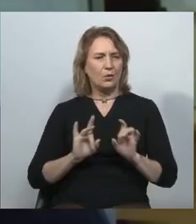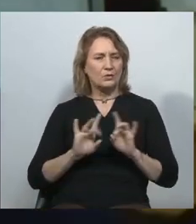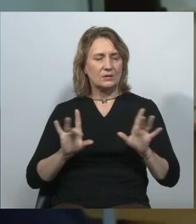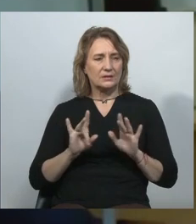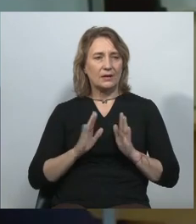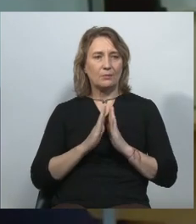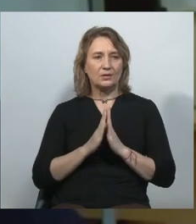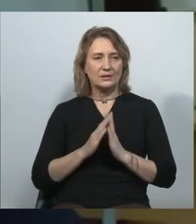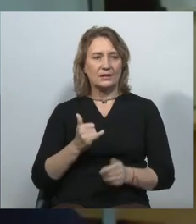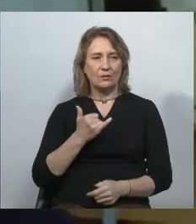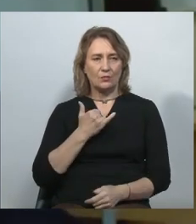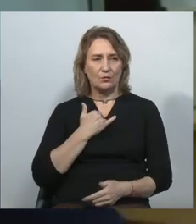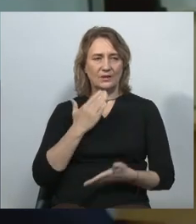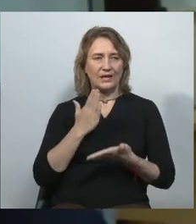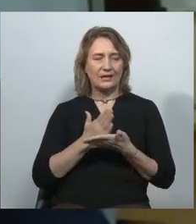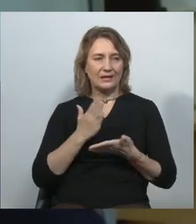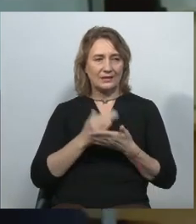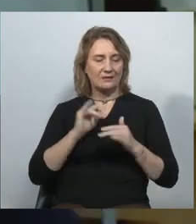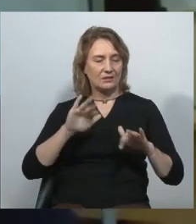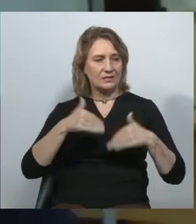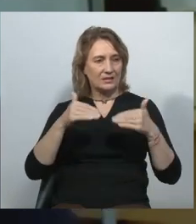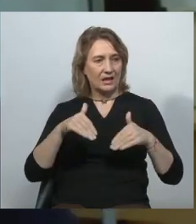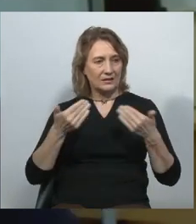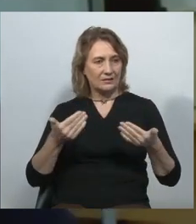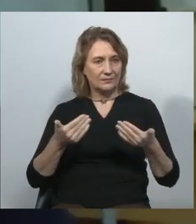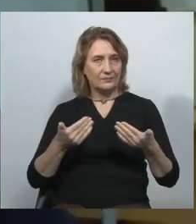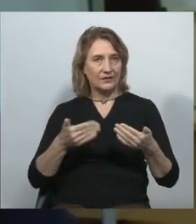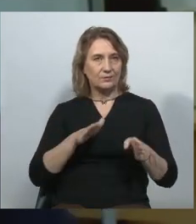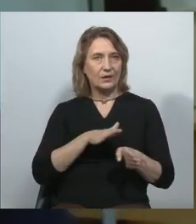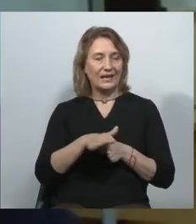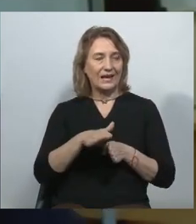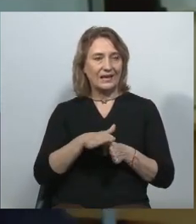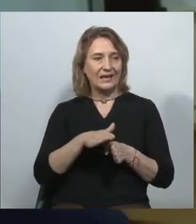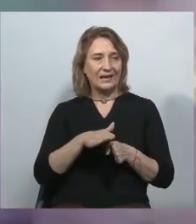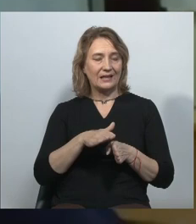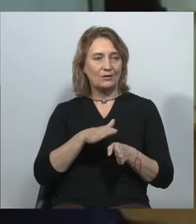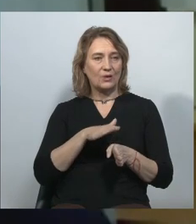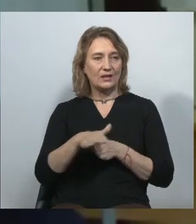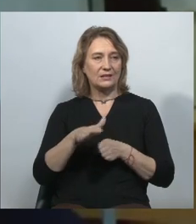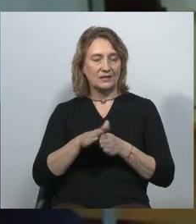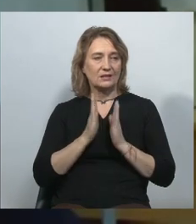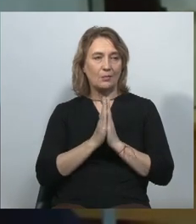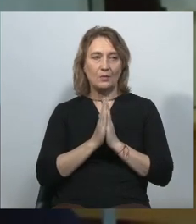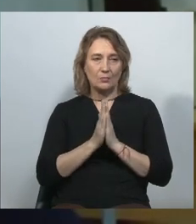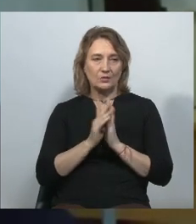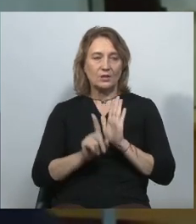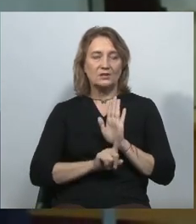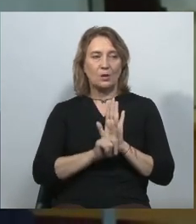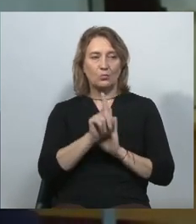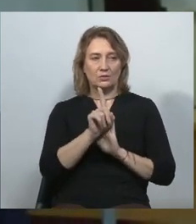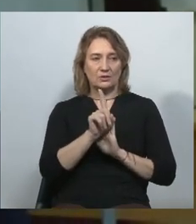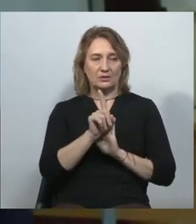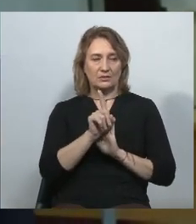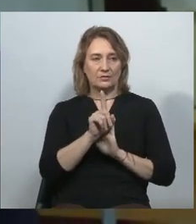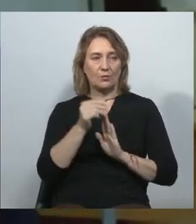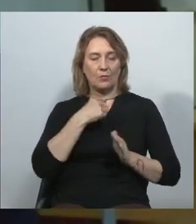Its concept is new. I have a couple of slides for you, visualization of this course. So can you